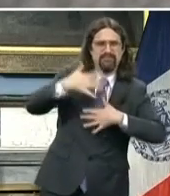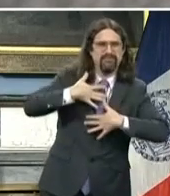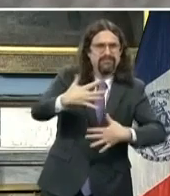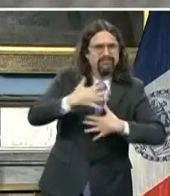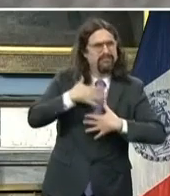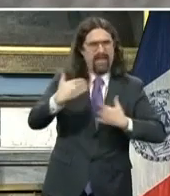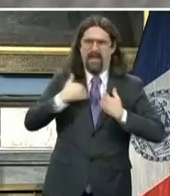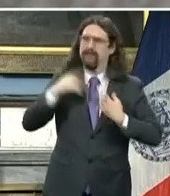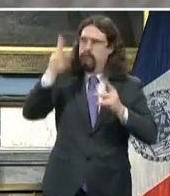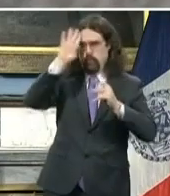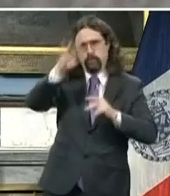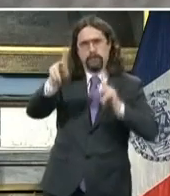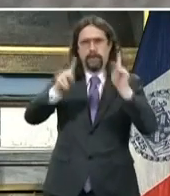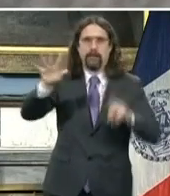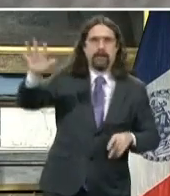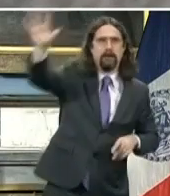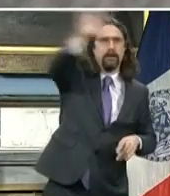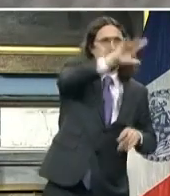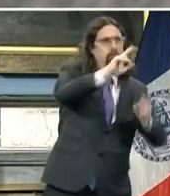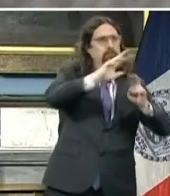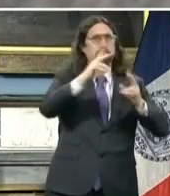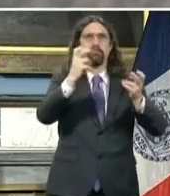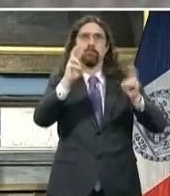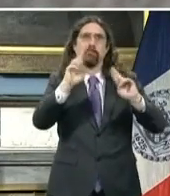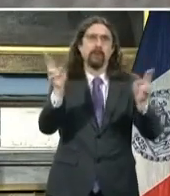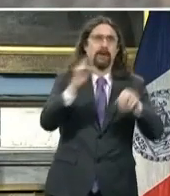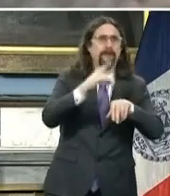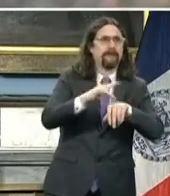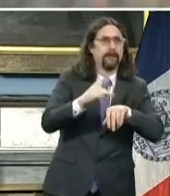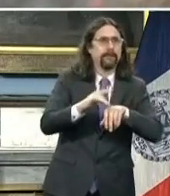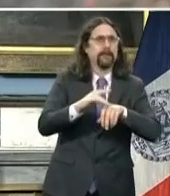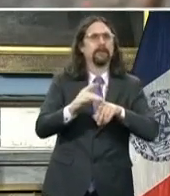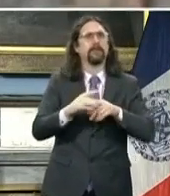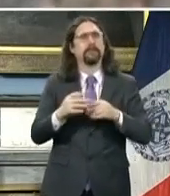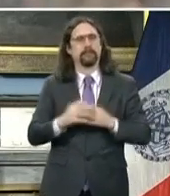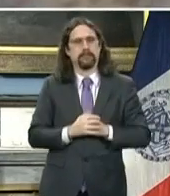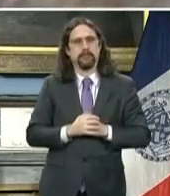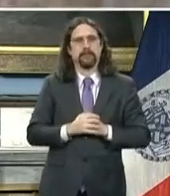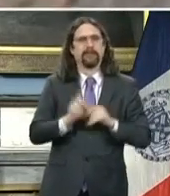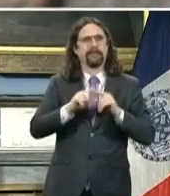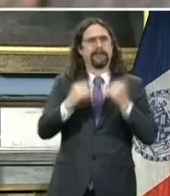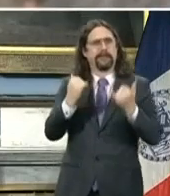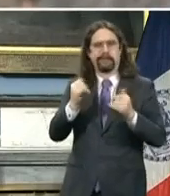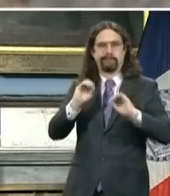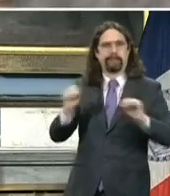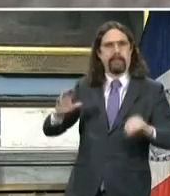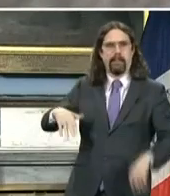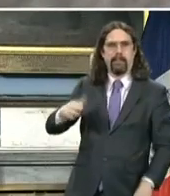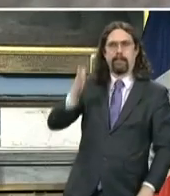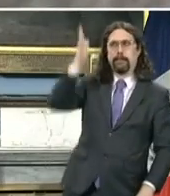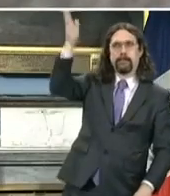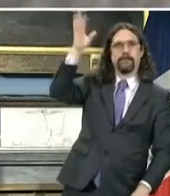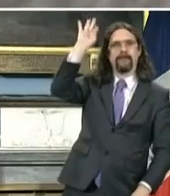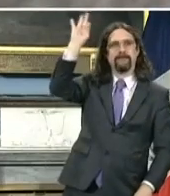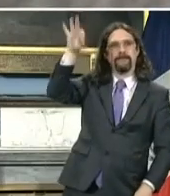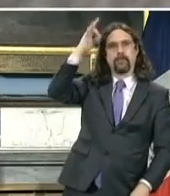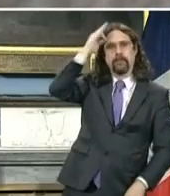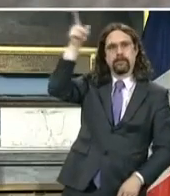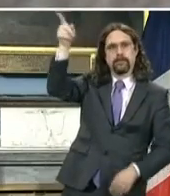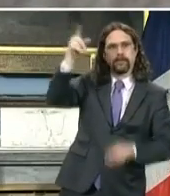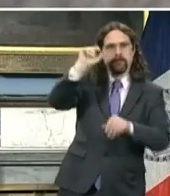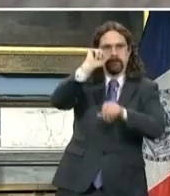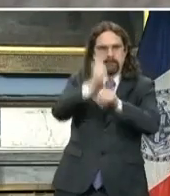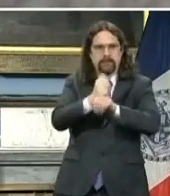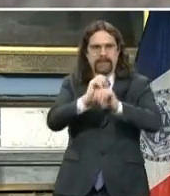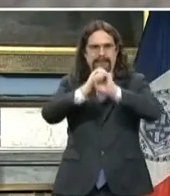greatest, but no mechanism right now to get them where they need to be. And I will keep pushing the federal government to achieve that. So I